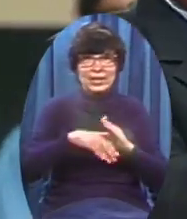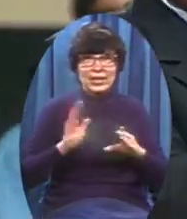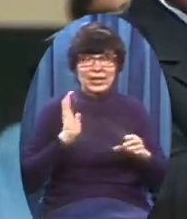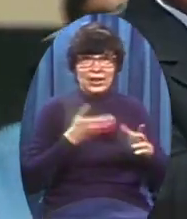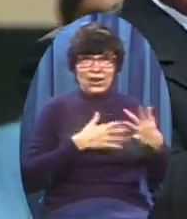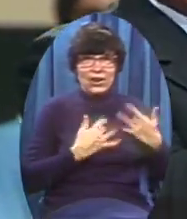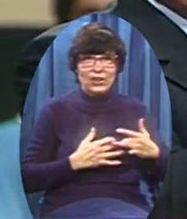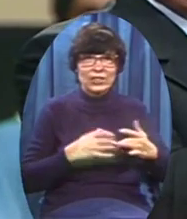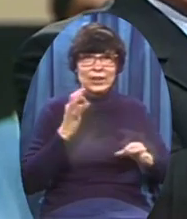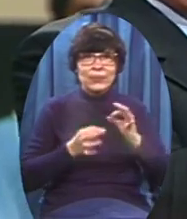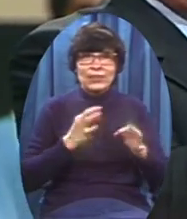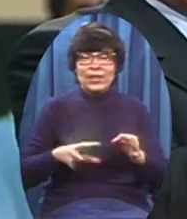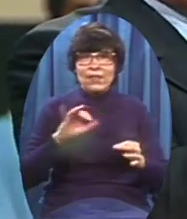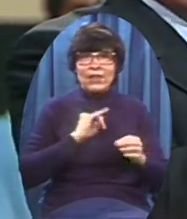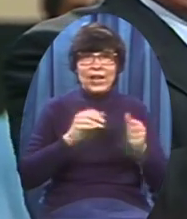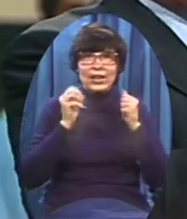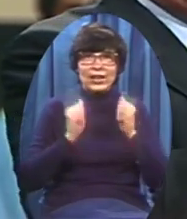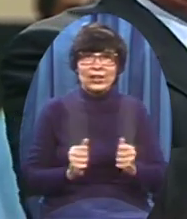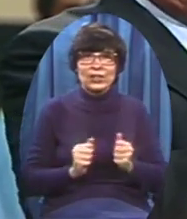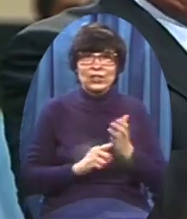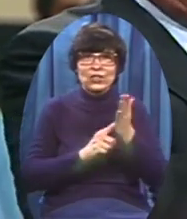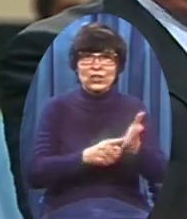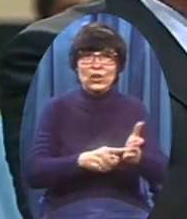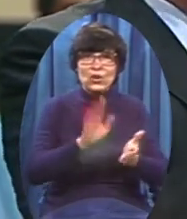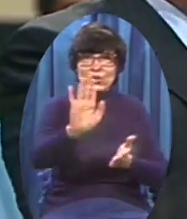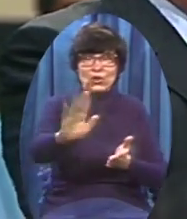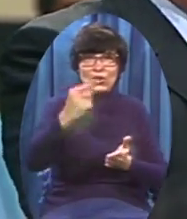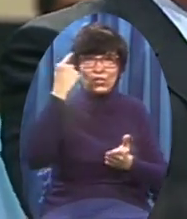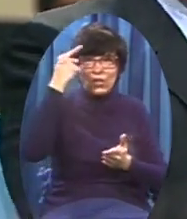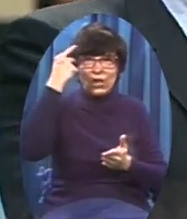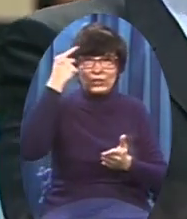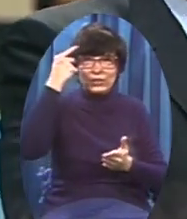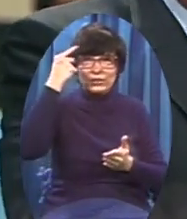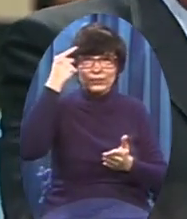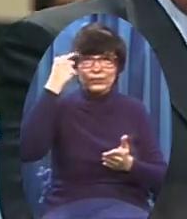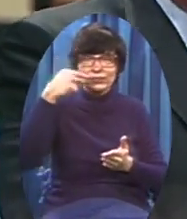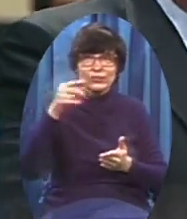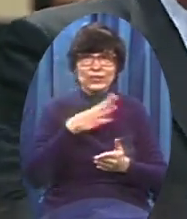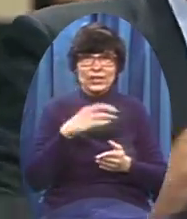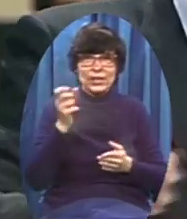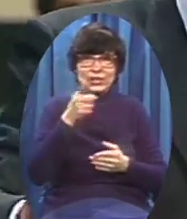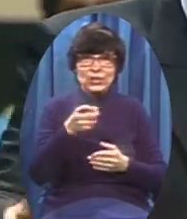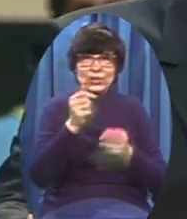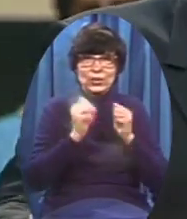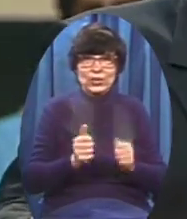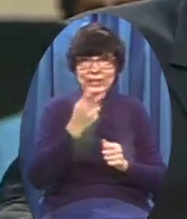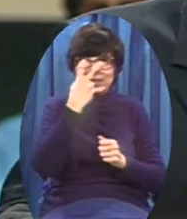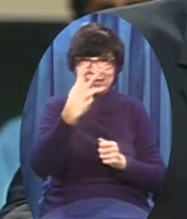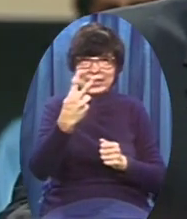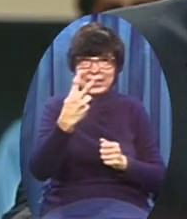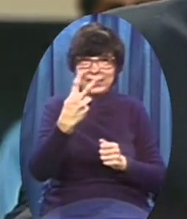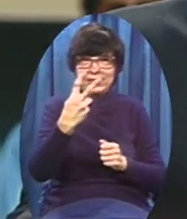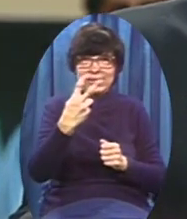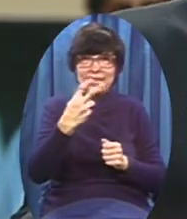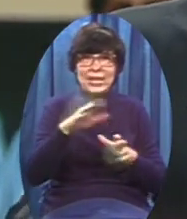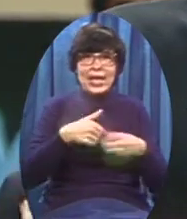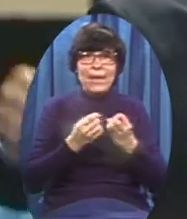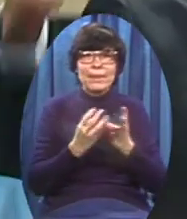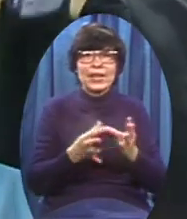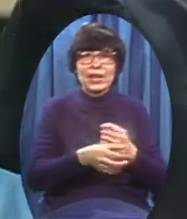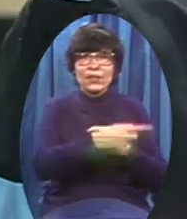could take your thoughts, just the thoughts you've had since you've been in this auditorium today, and it would be instant playback, how many of you would be willing, brother, to have those